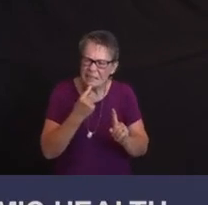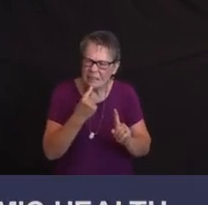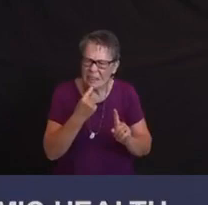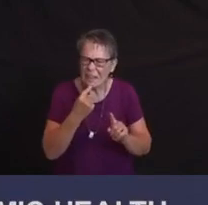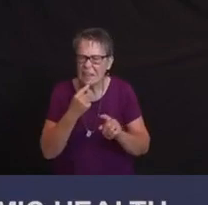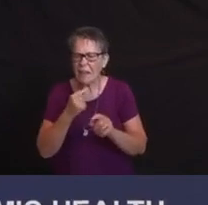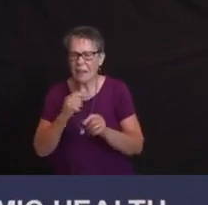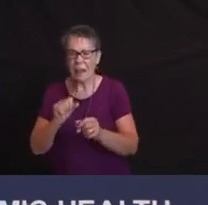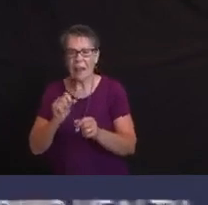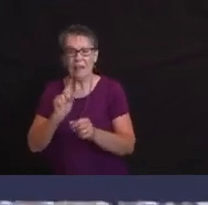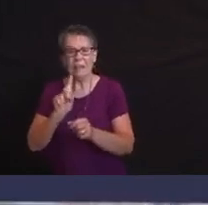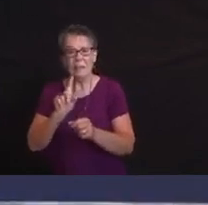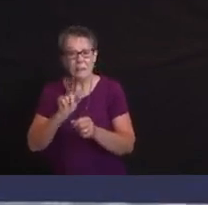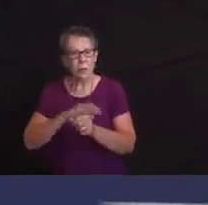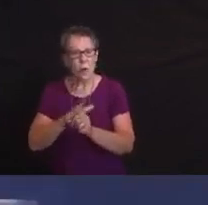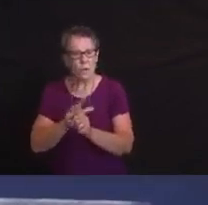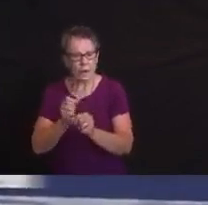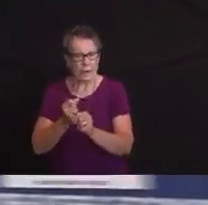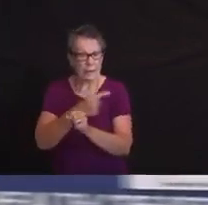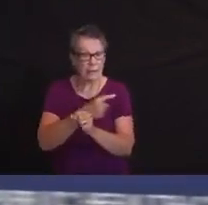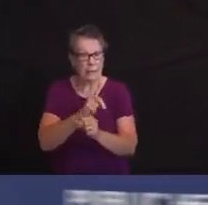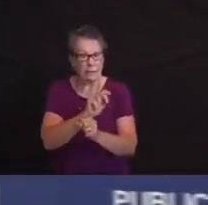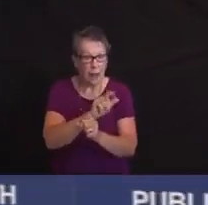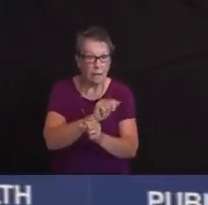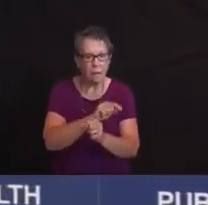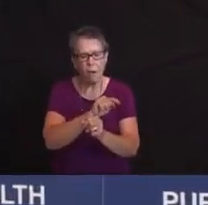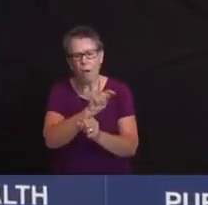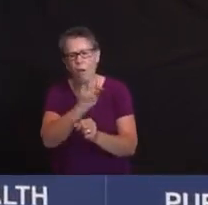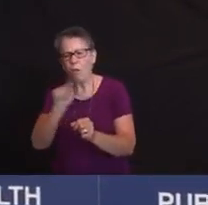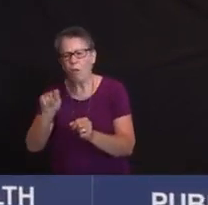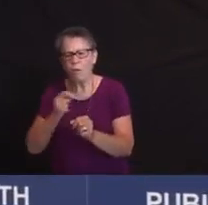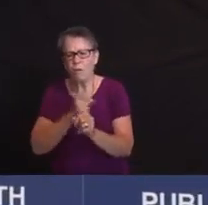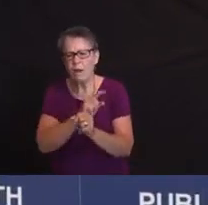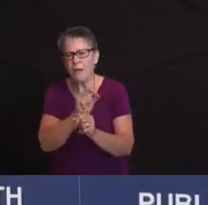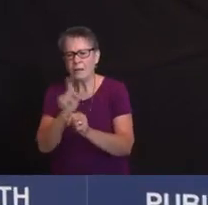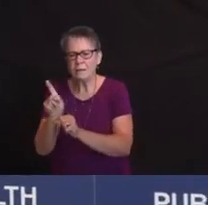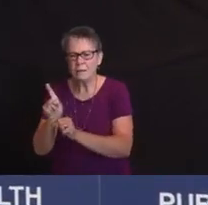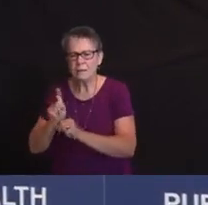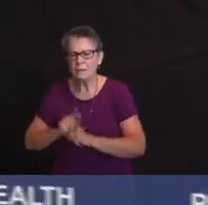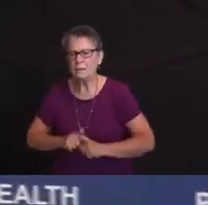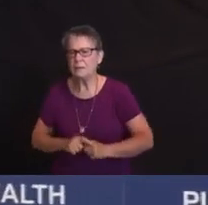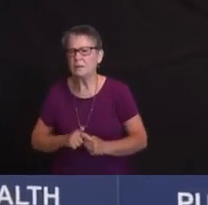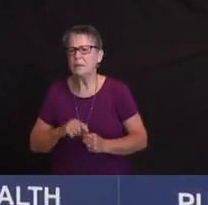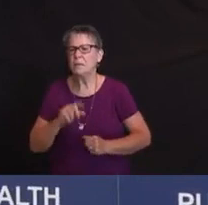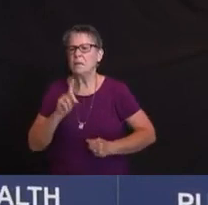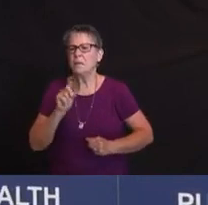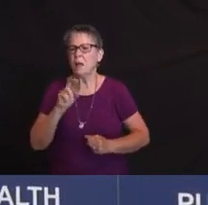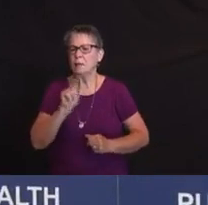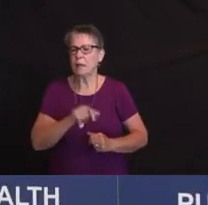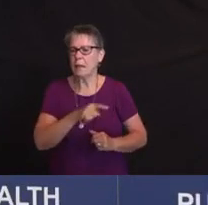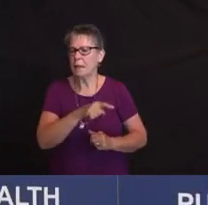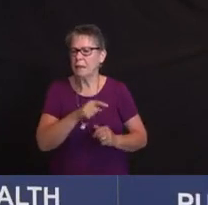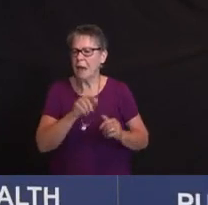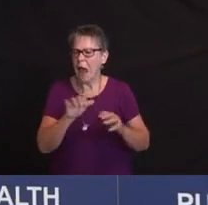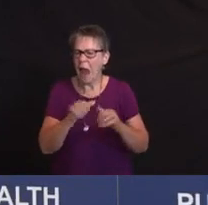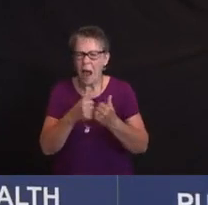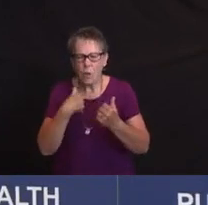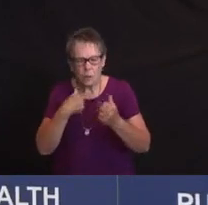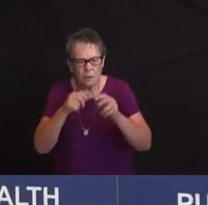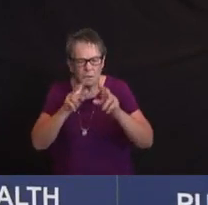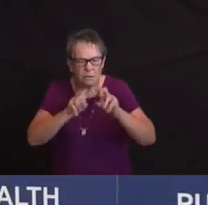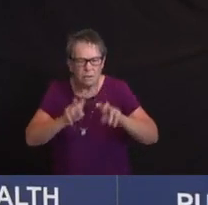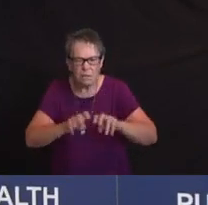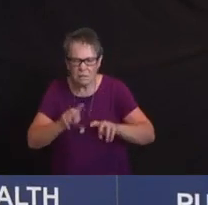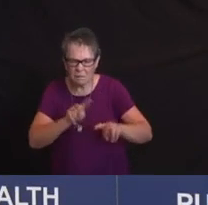said? Generally, the metrics that we look at to assess severity of the impact of a disease are